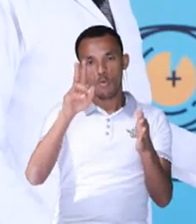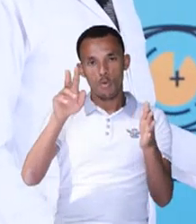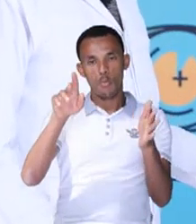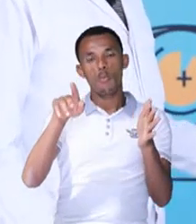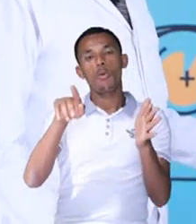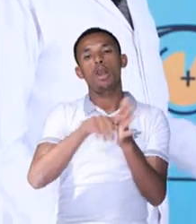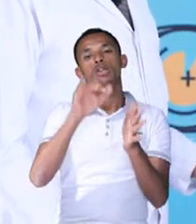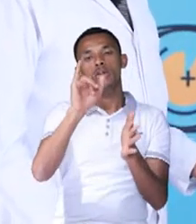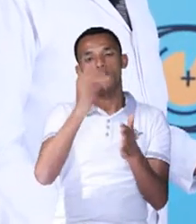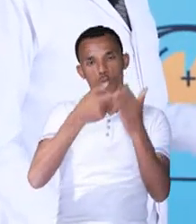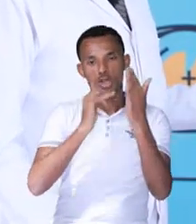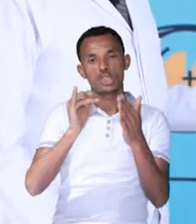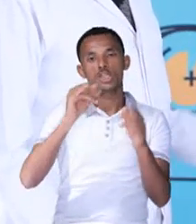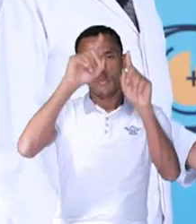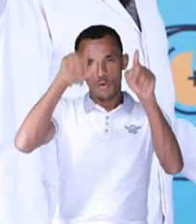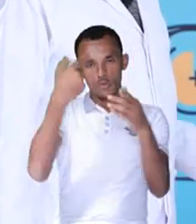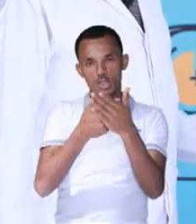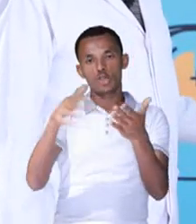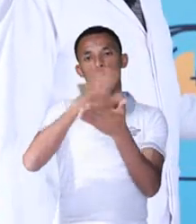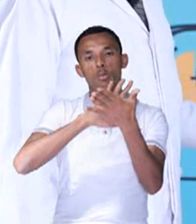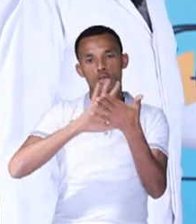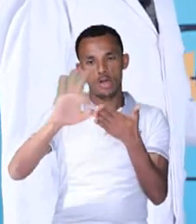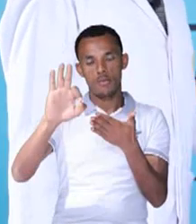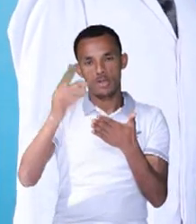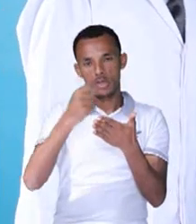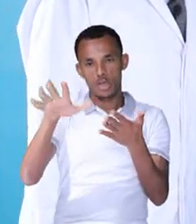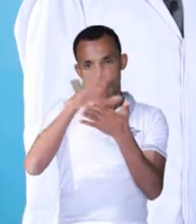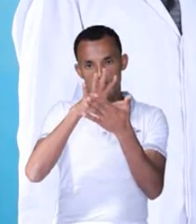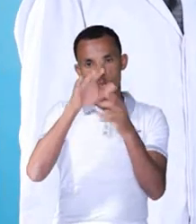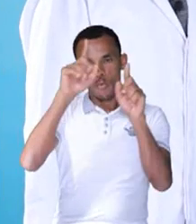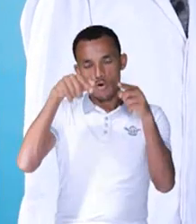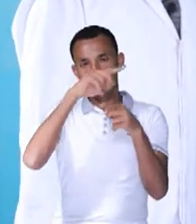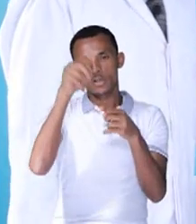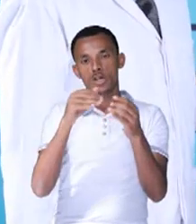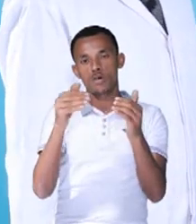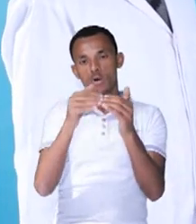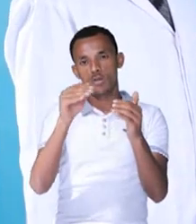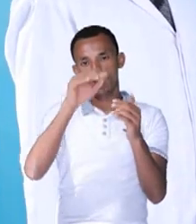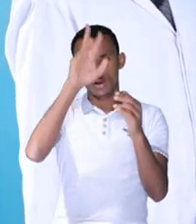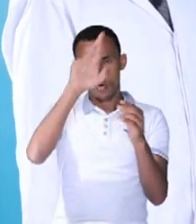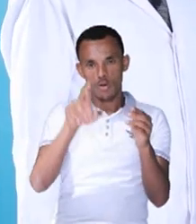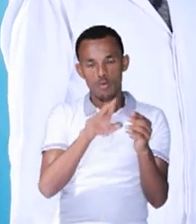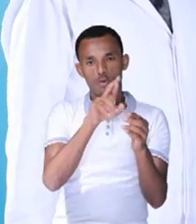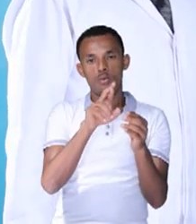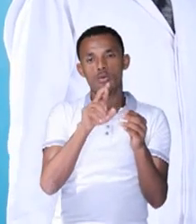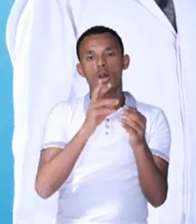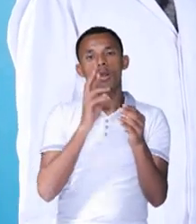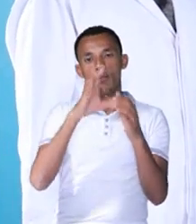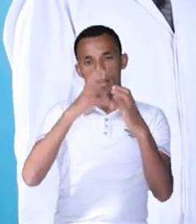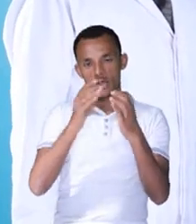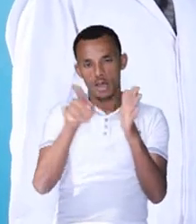I. What is the modulus of this complex number? The modulus of z, it is the square root of, the real part is negative